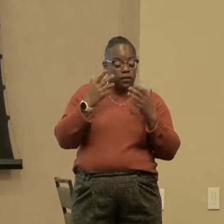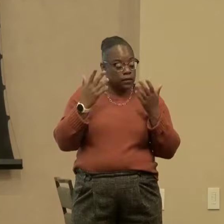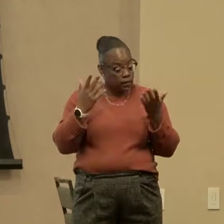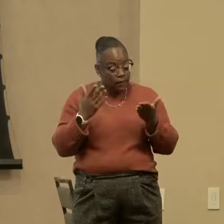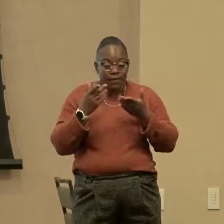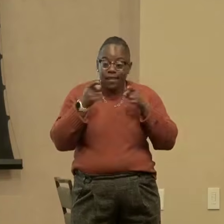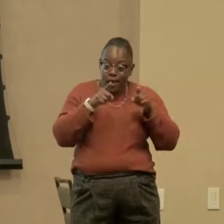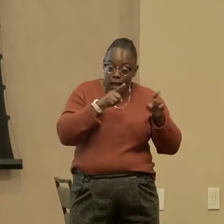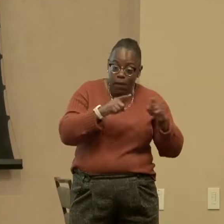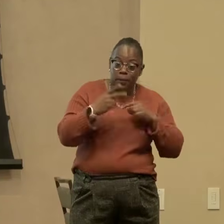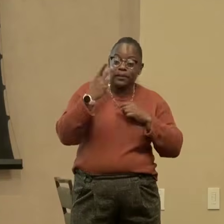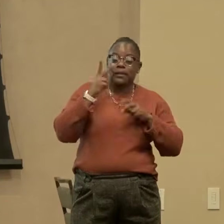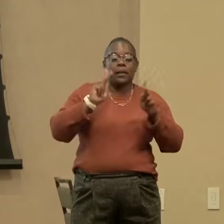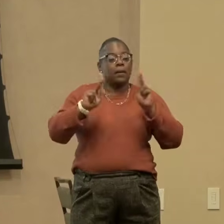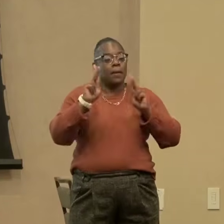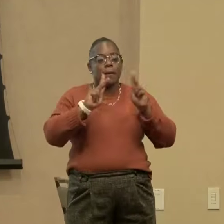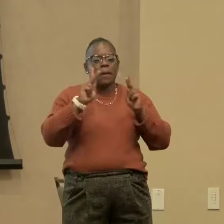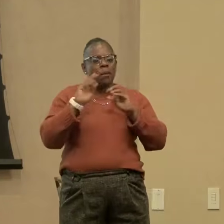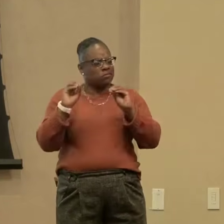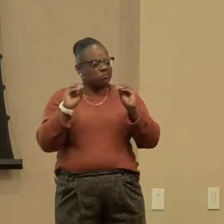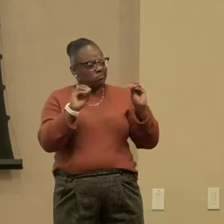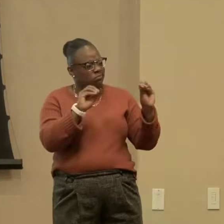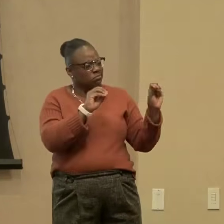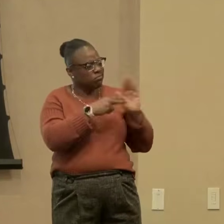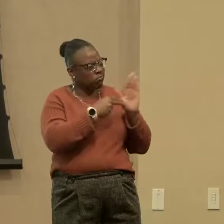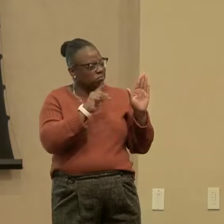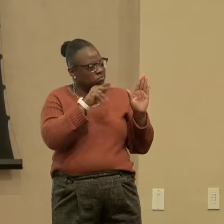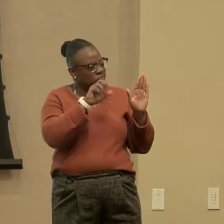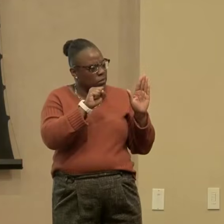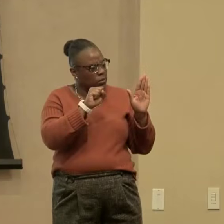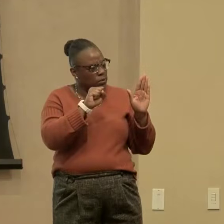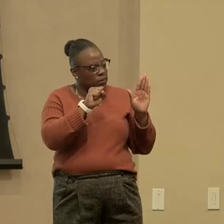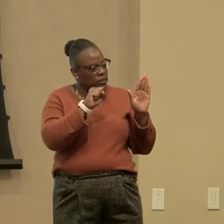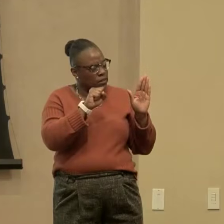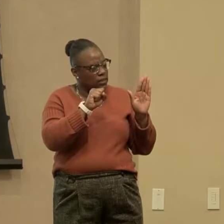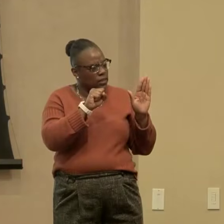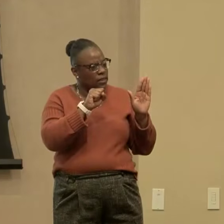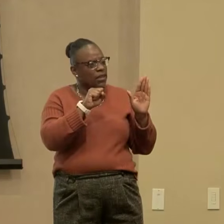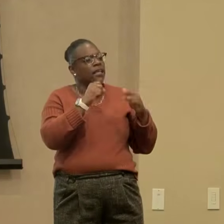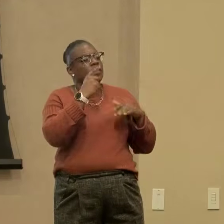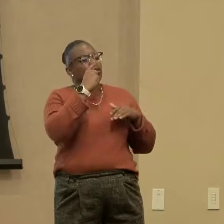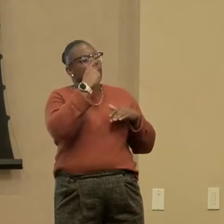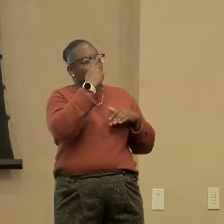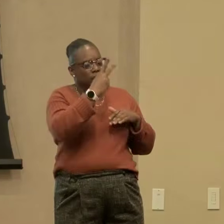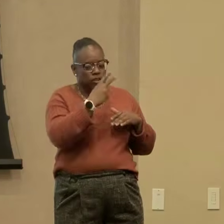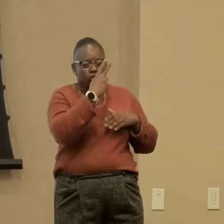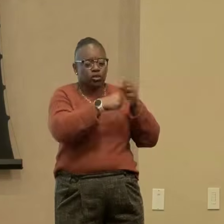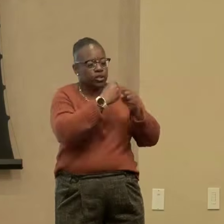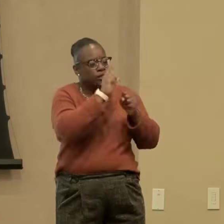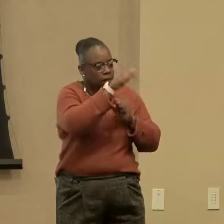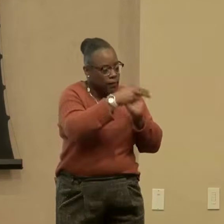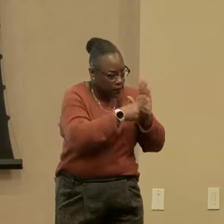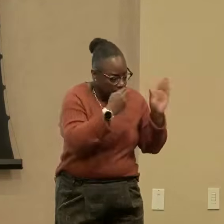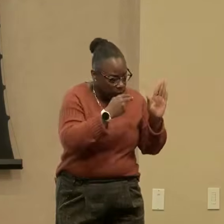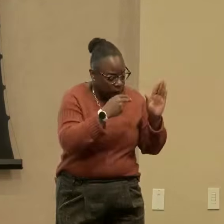that does happen, to see if there were people who have no diagnosis of lupus and then they were diagnosed maybe within 2 years after. And